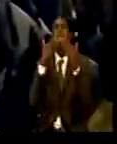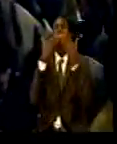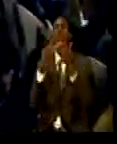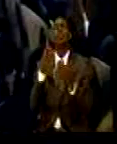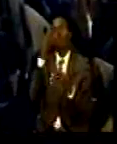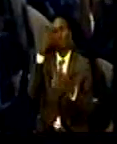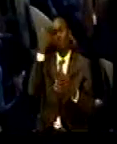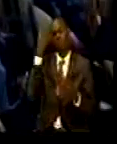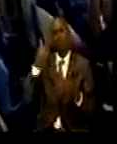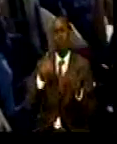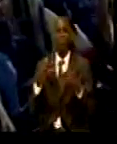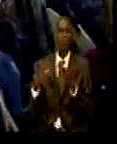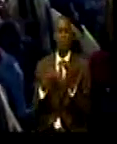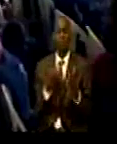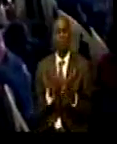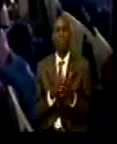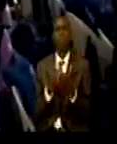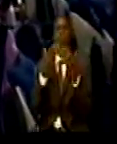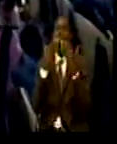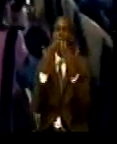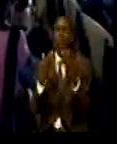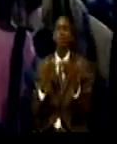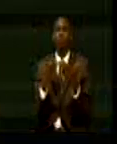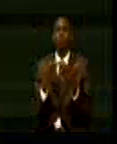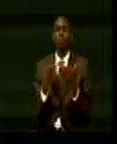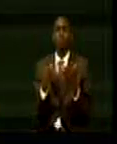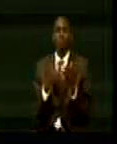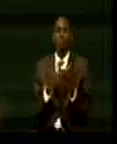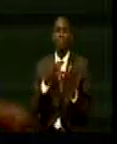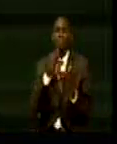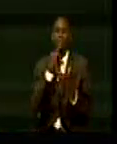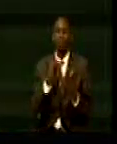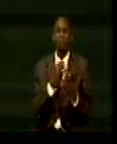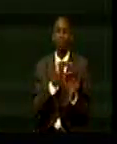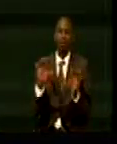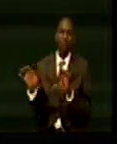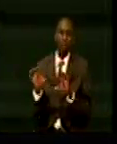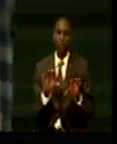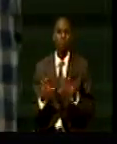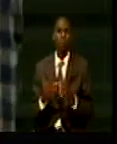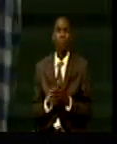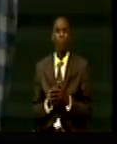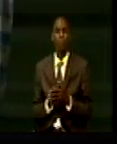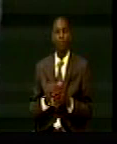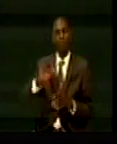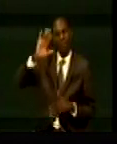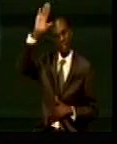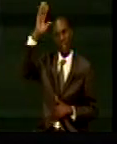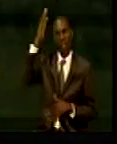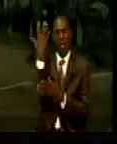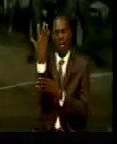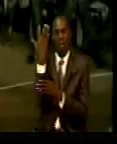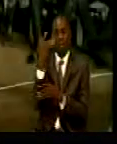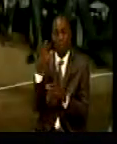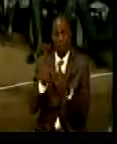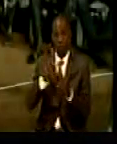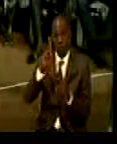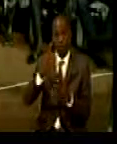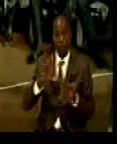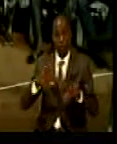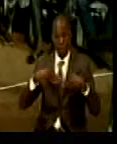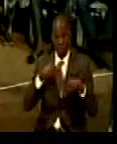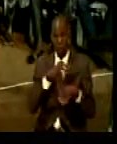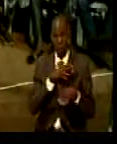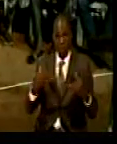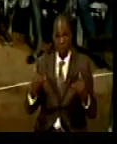It's done. I said it's done. Keep up that hand while you're standing up and praying for you now.